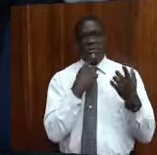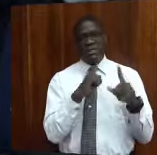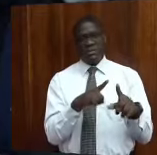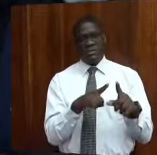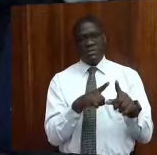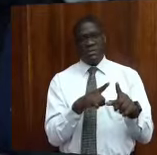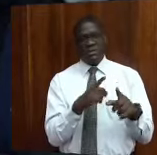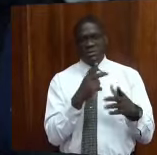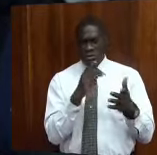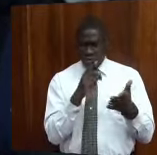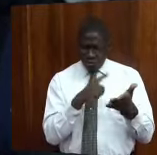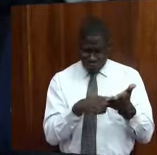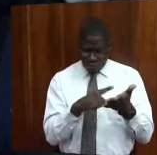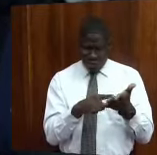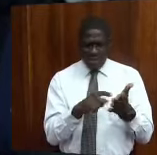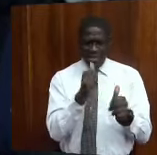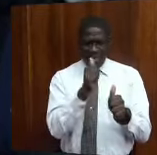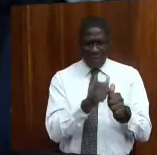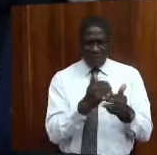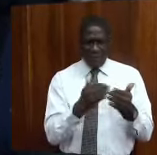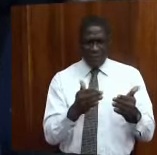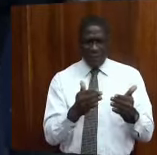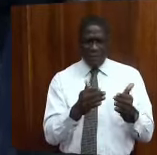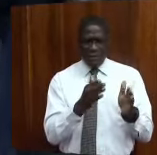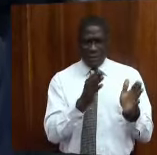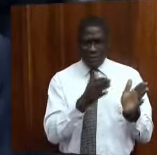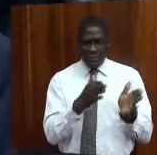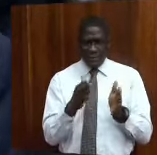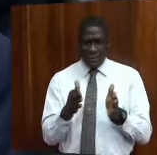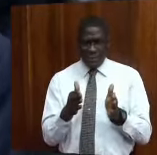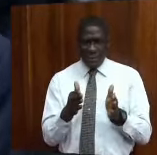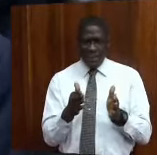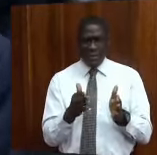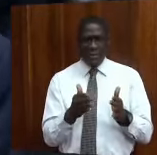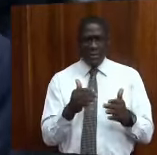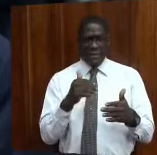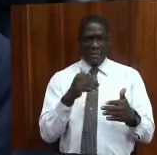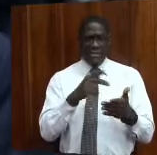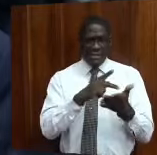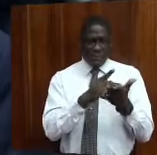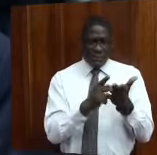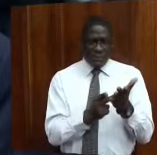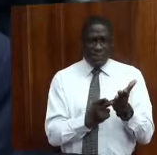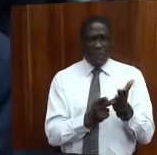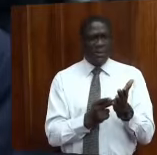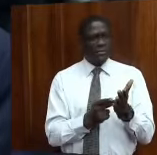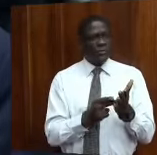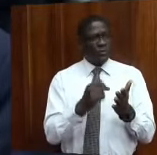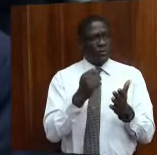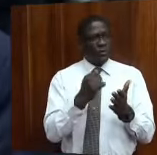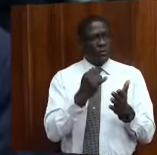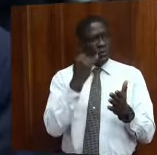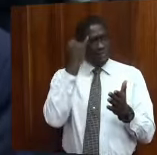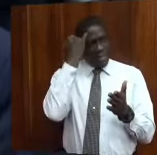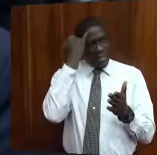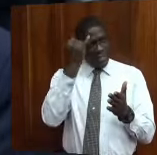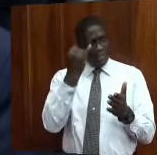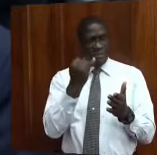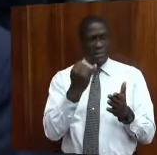that everything that we have proposed has been framed within the existing global, local, and